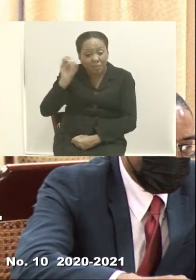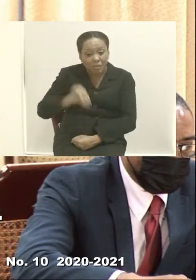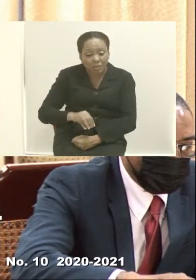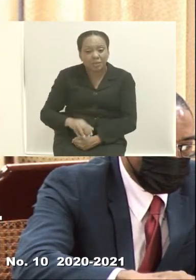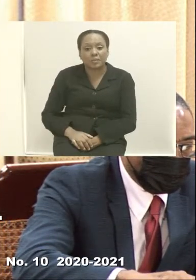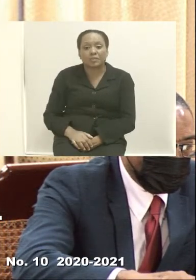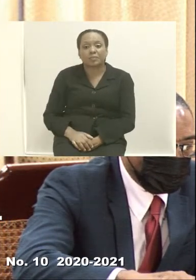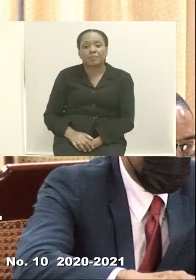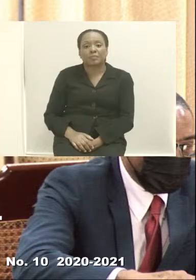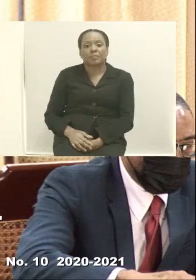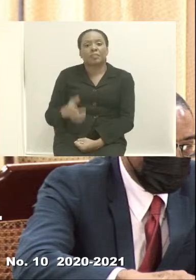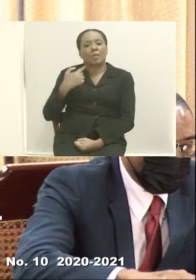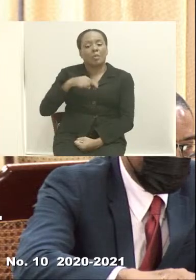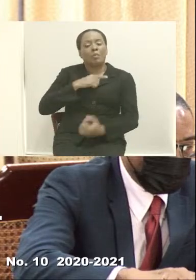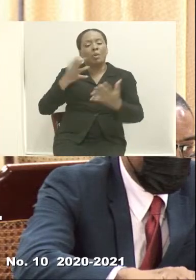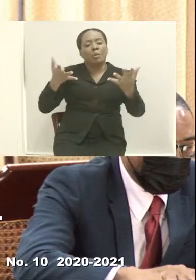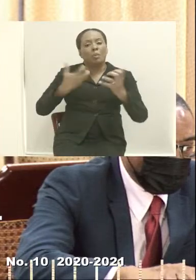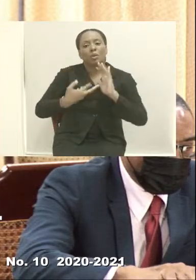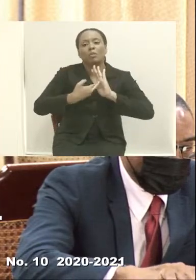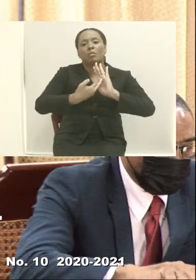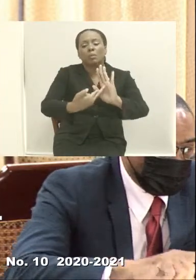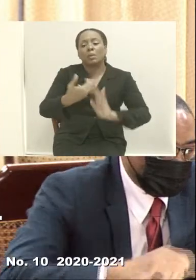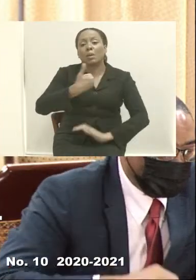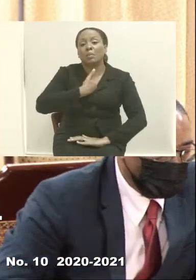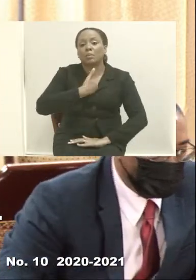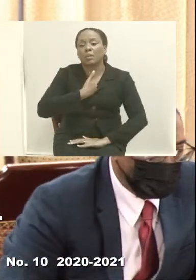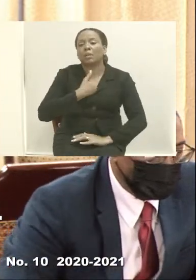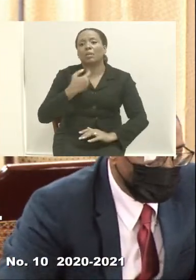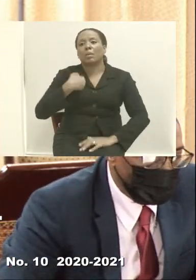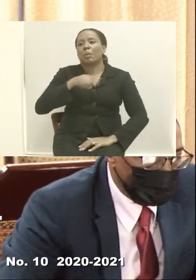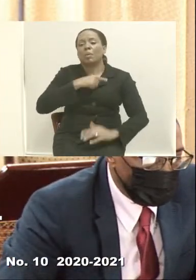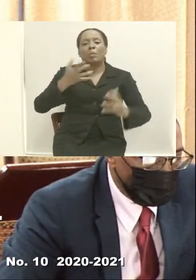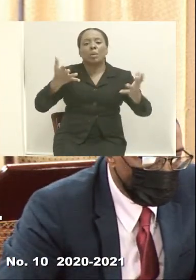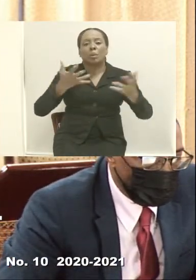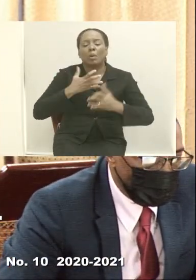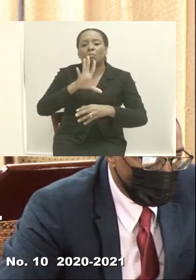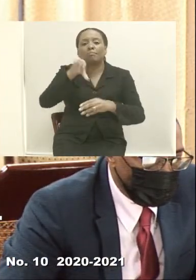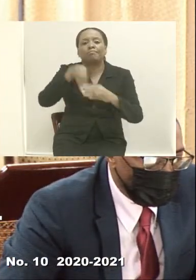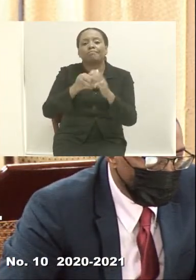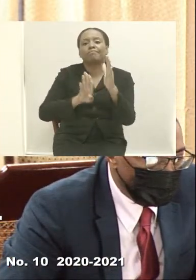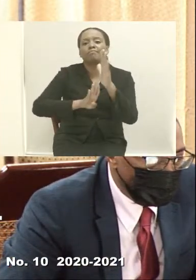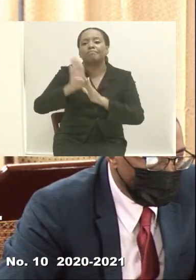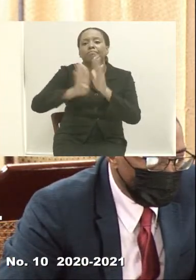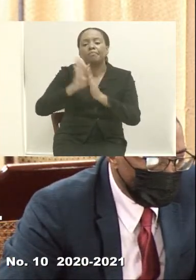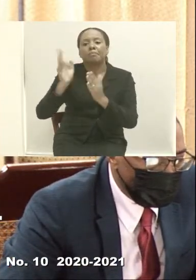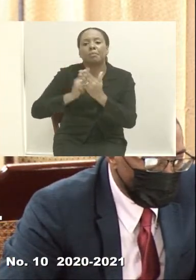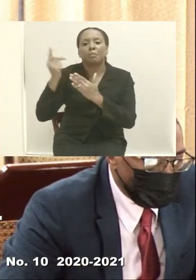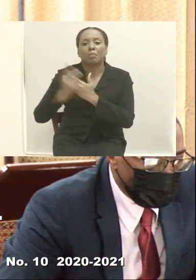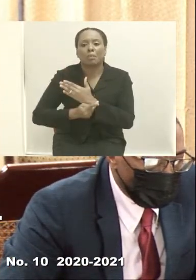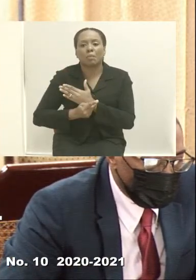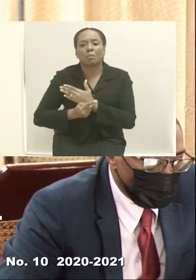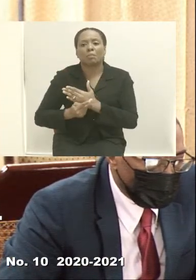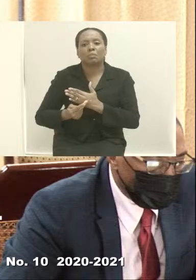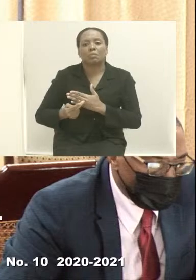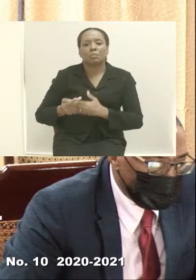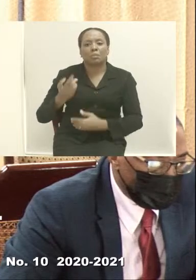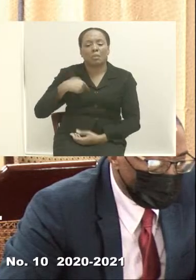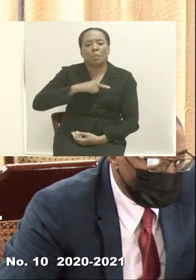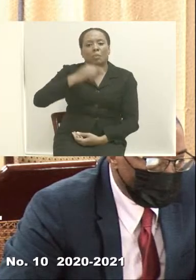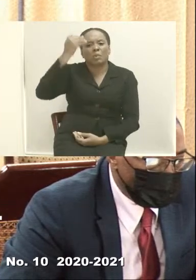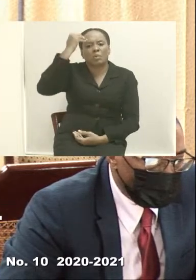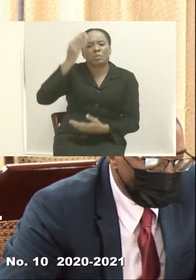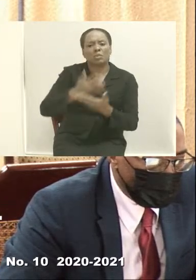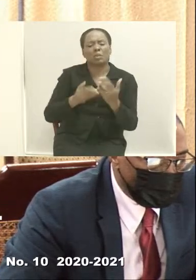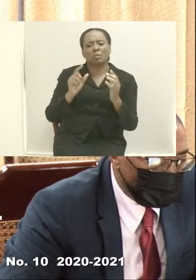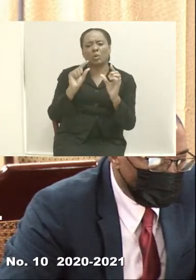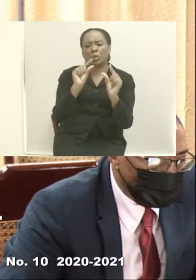represent themselves and significantly pursue the kind of development programs that these entities would like to pursue in the interest of